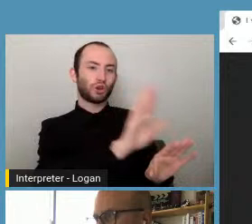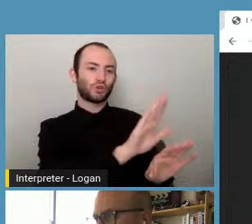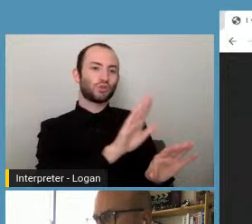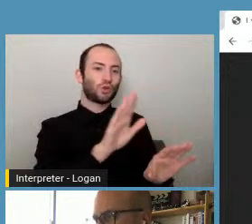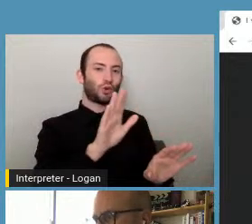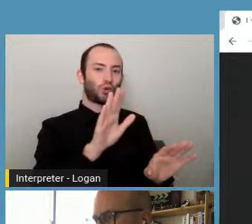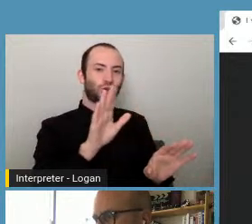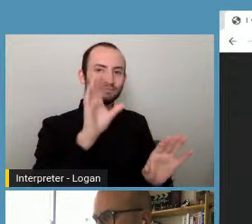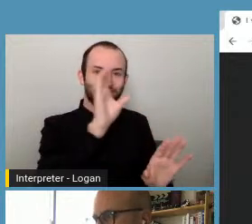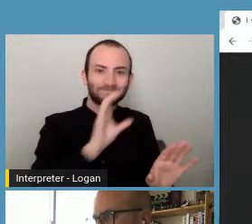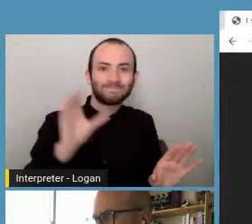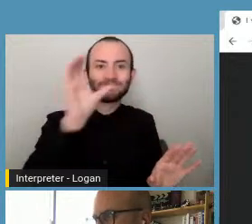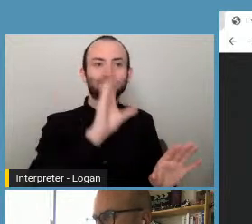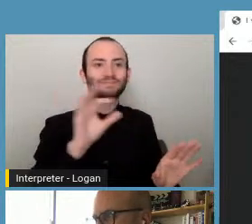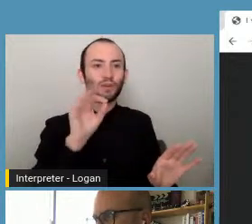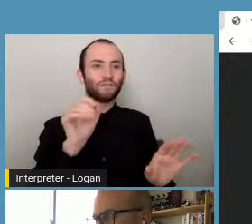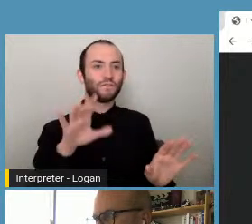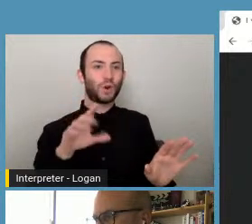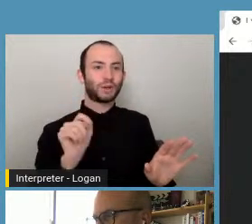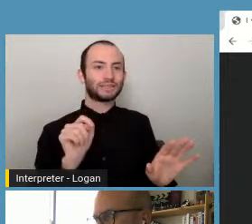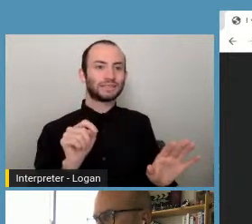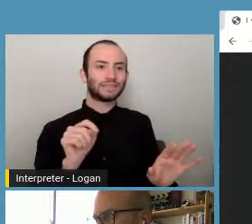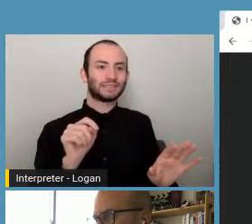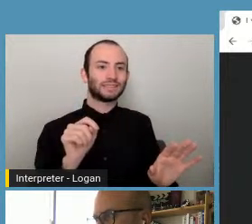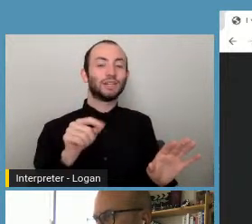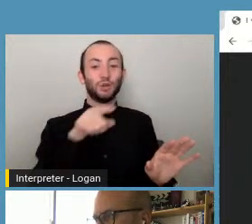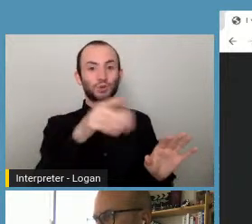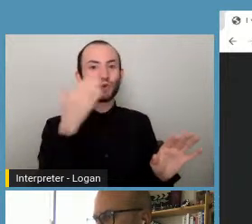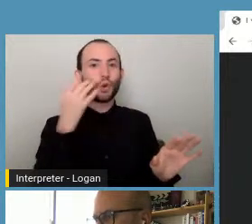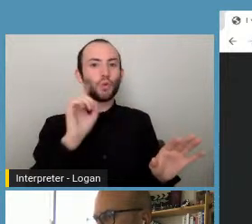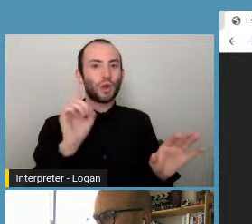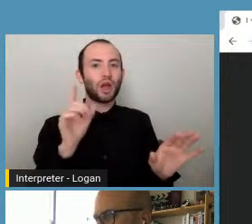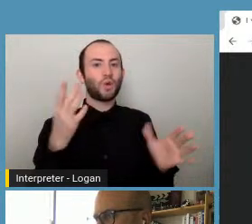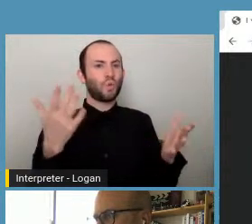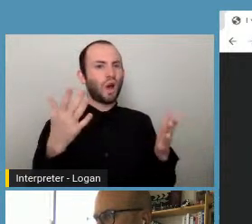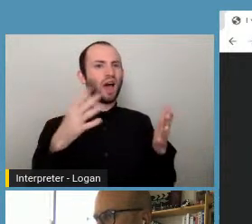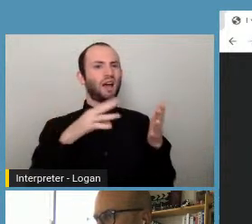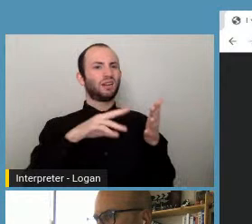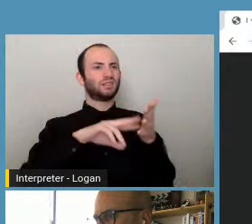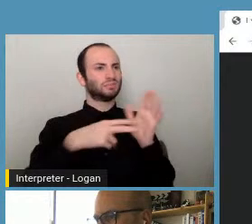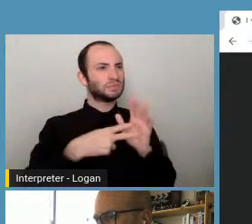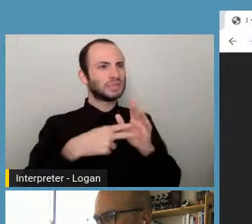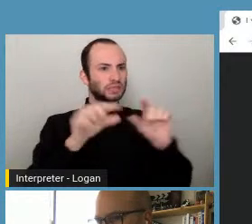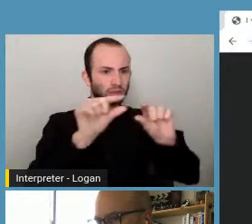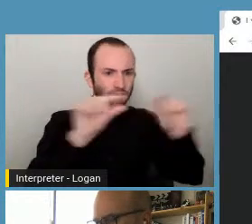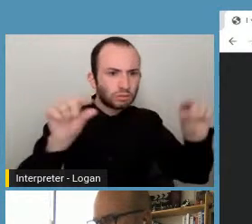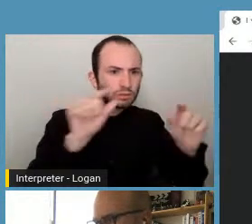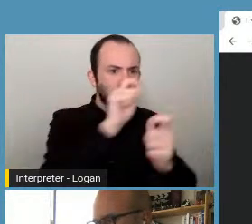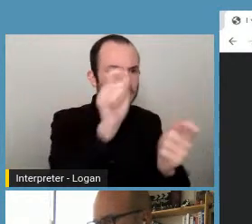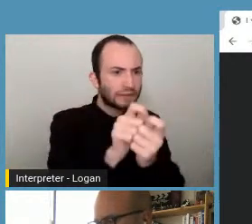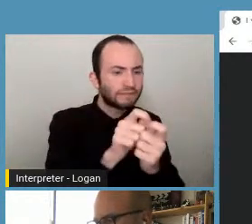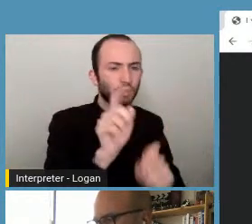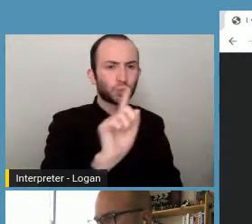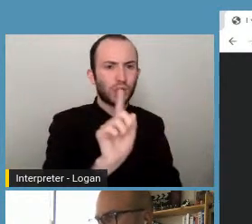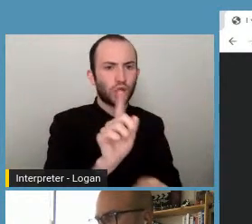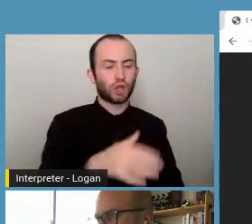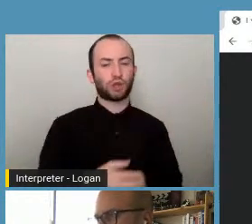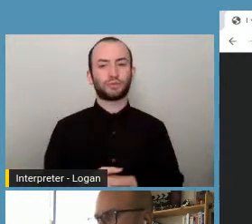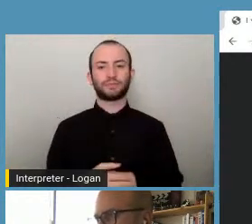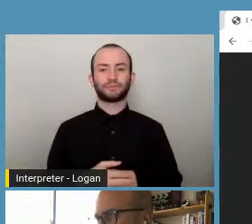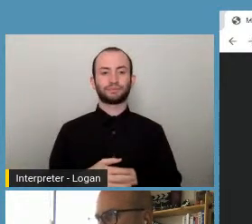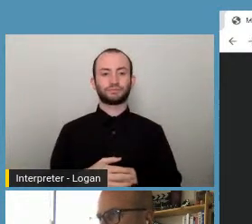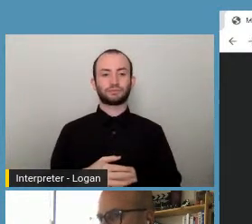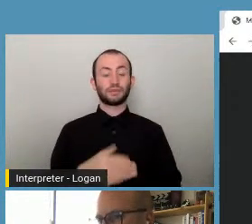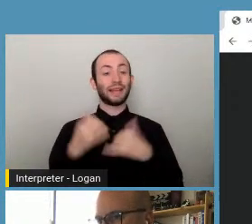user, you know what element you're currently focused on. And this is very important. There's a concept going around right now, and these are